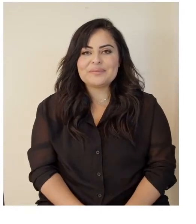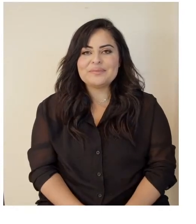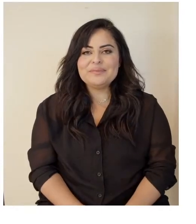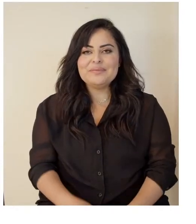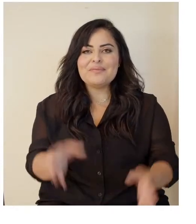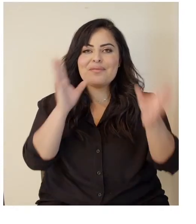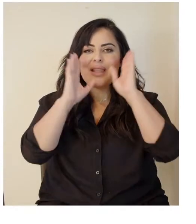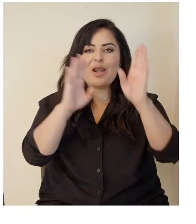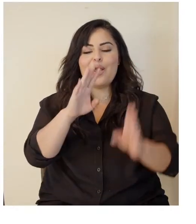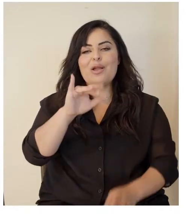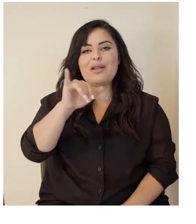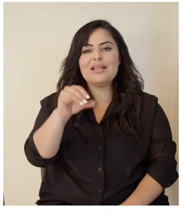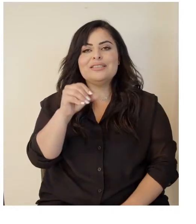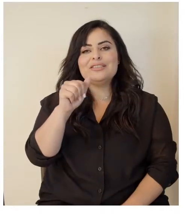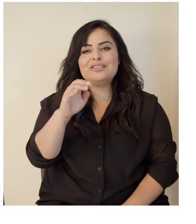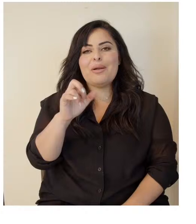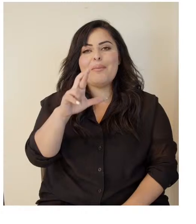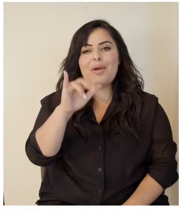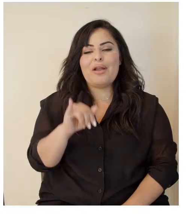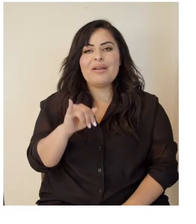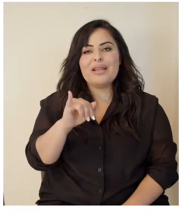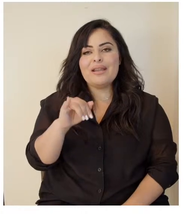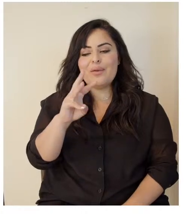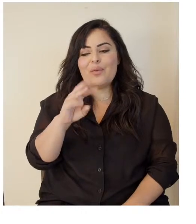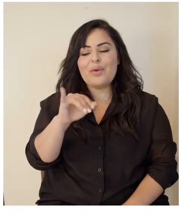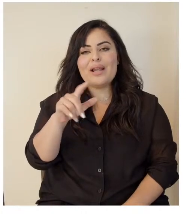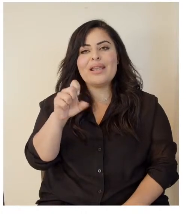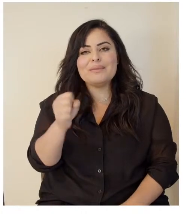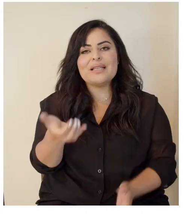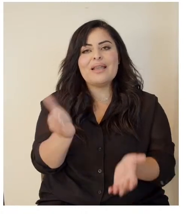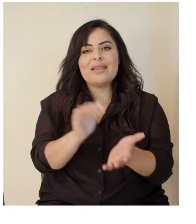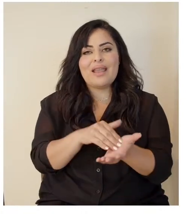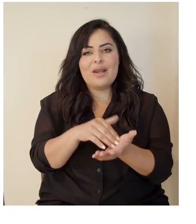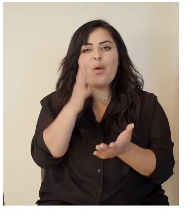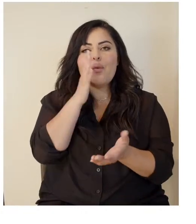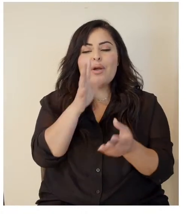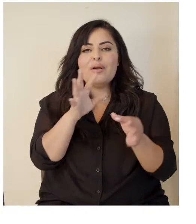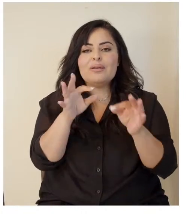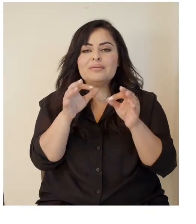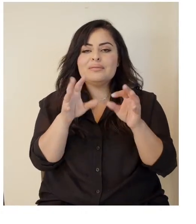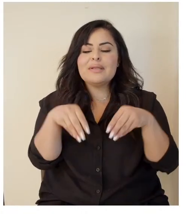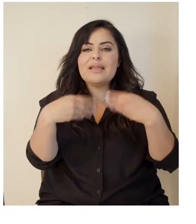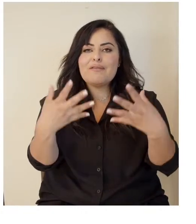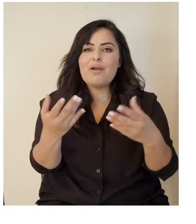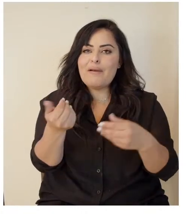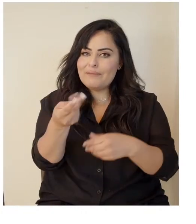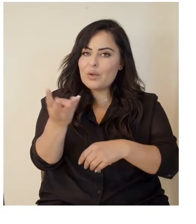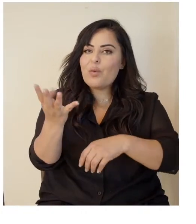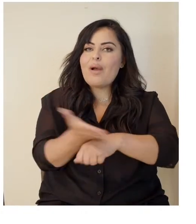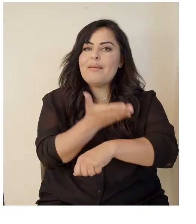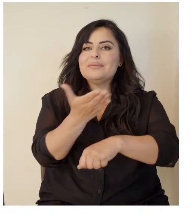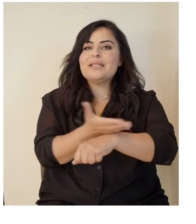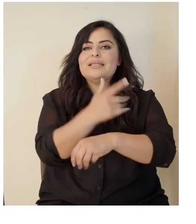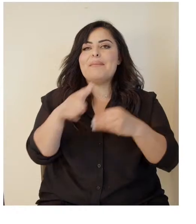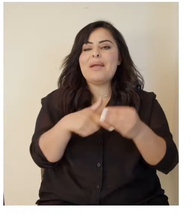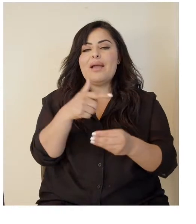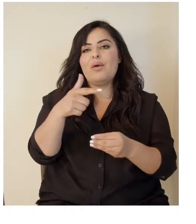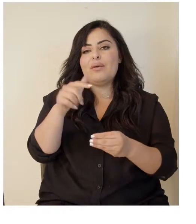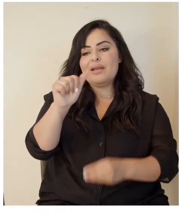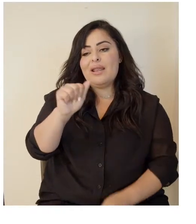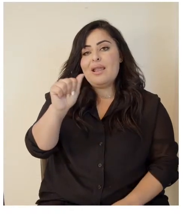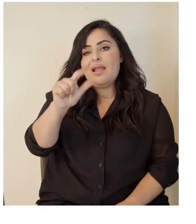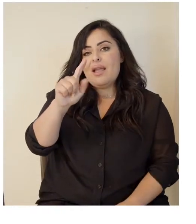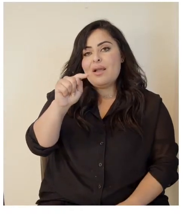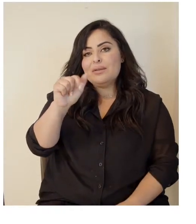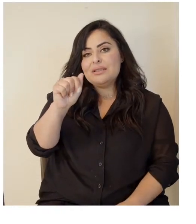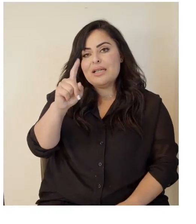Hello, I'm Jabari Williams, captain of Altadena Sheriff Station. So I just want to give a few updates for the Altadena area. As